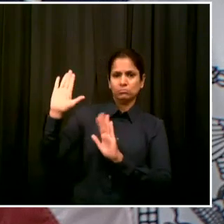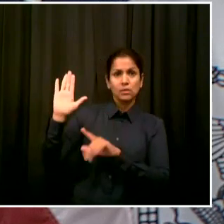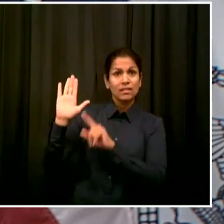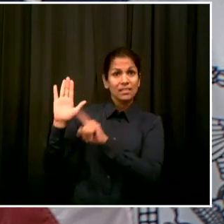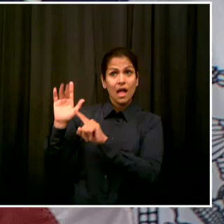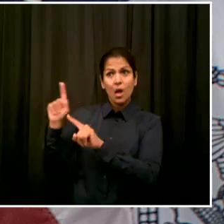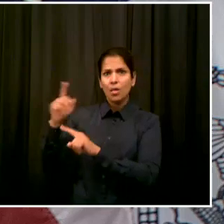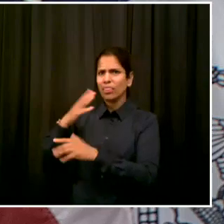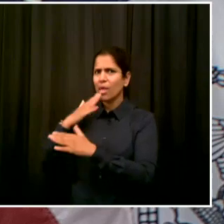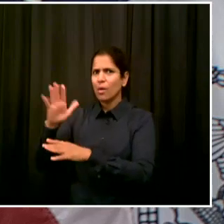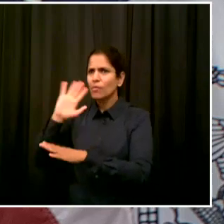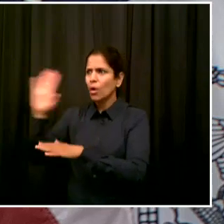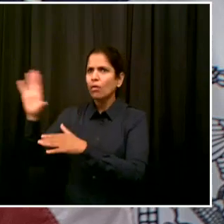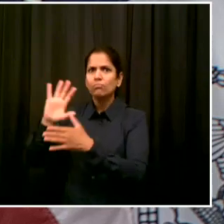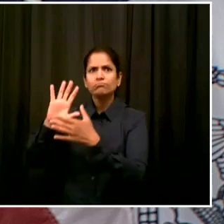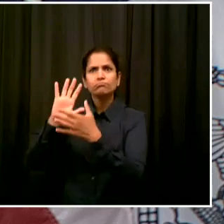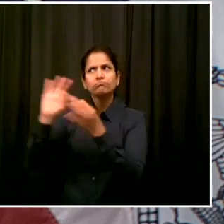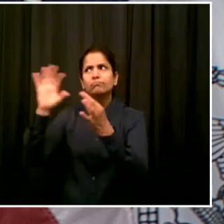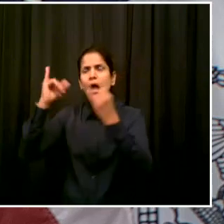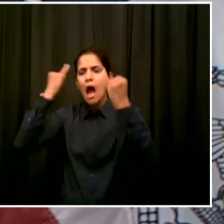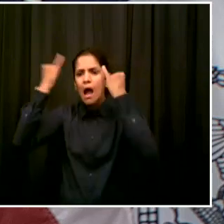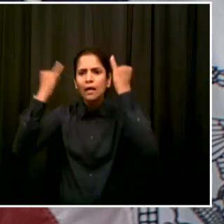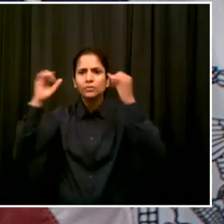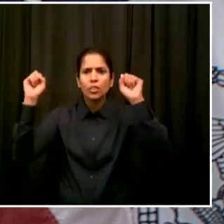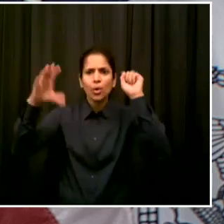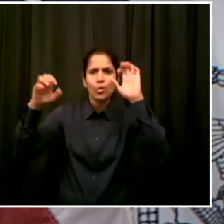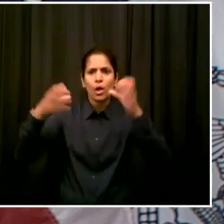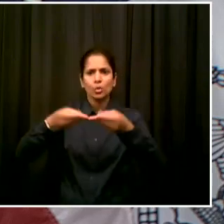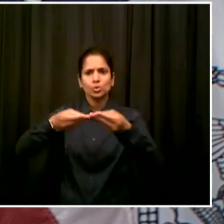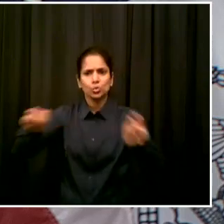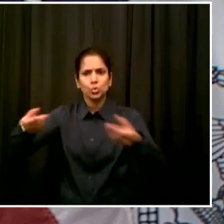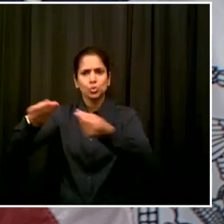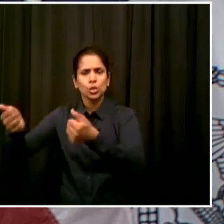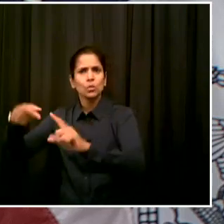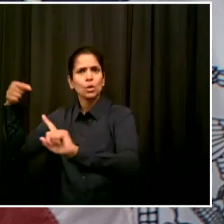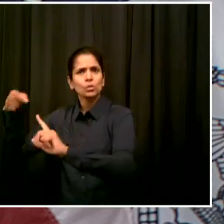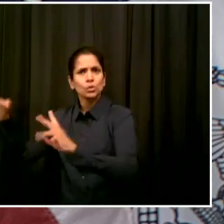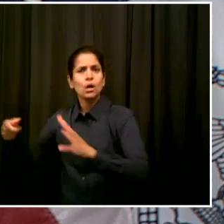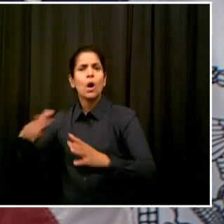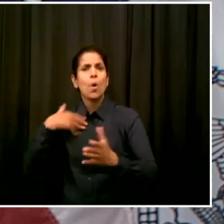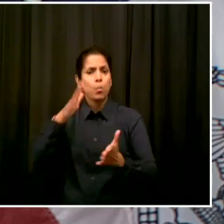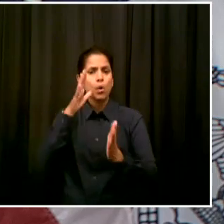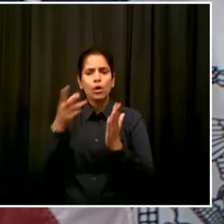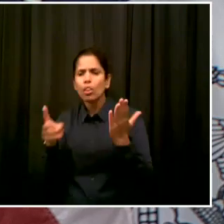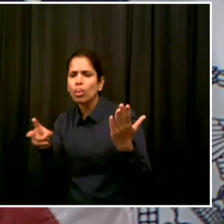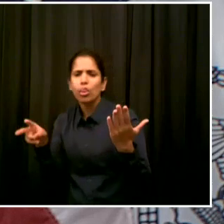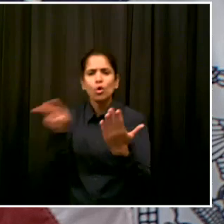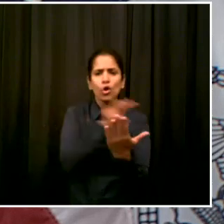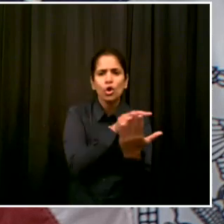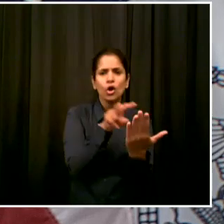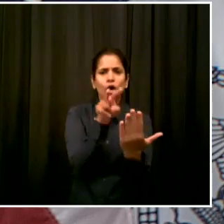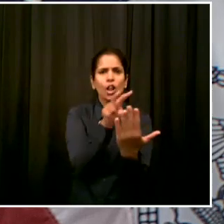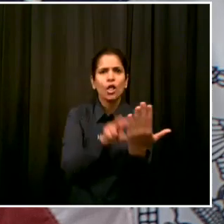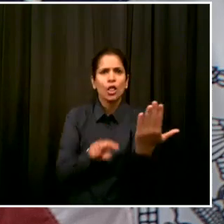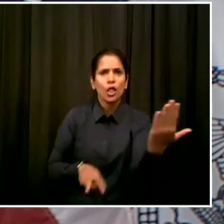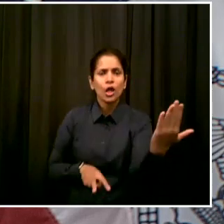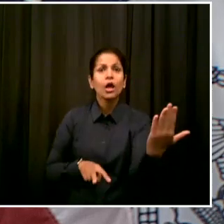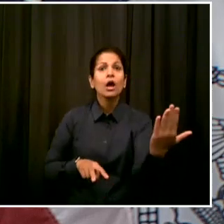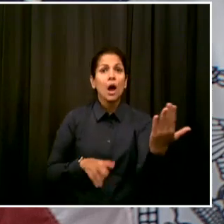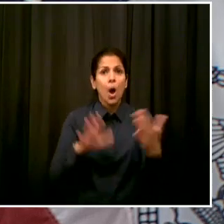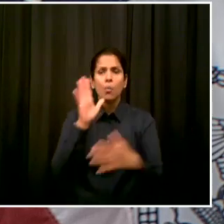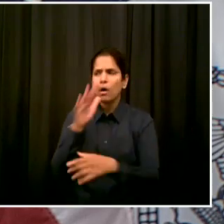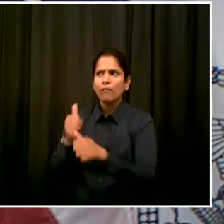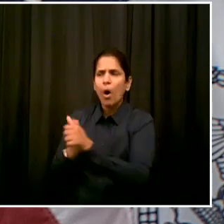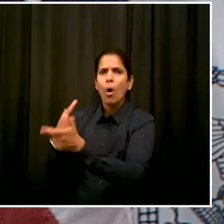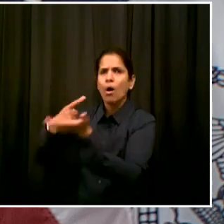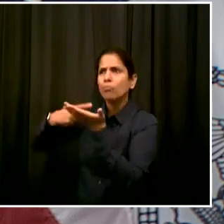be looking at it very carefully, and we'll follow up with the Attorney General on that. In terms of that particular proposal, I don't